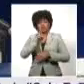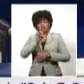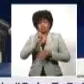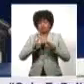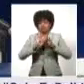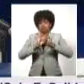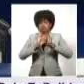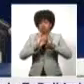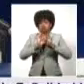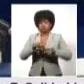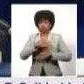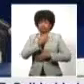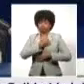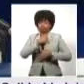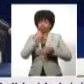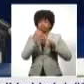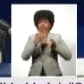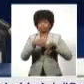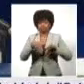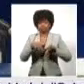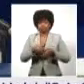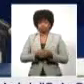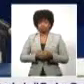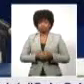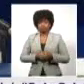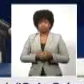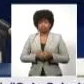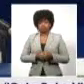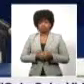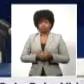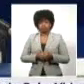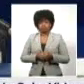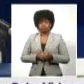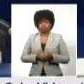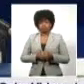as of April 26th and passed away